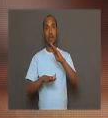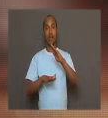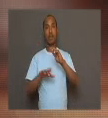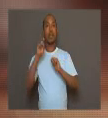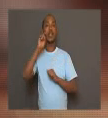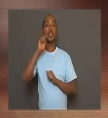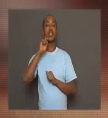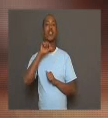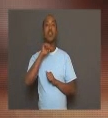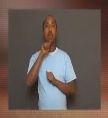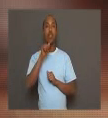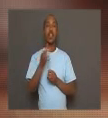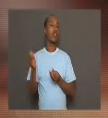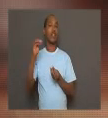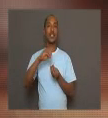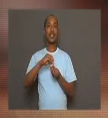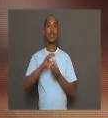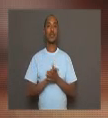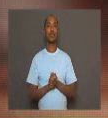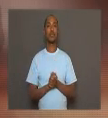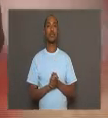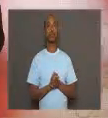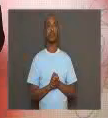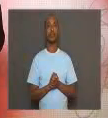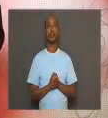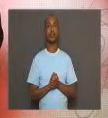non-biodegradable plastics, not increase it.